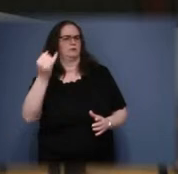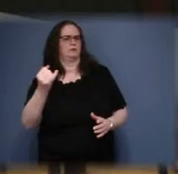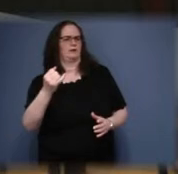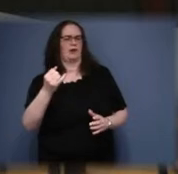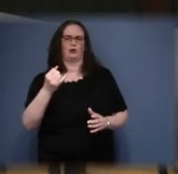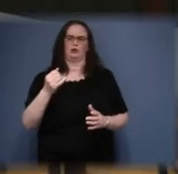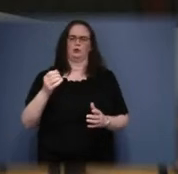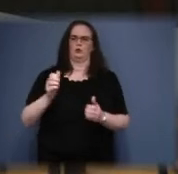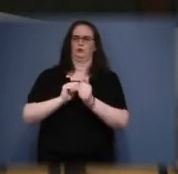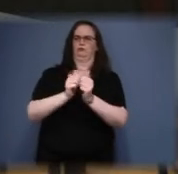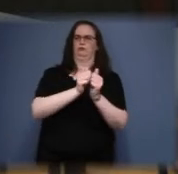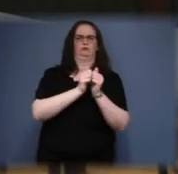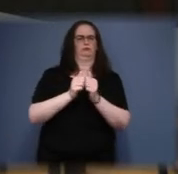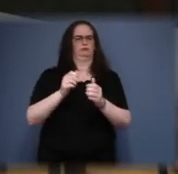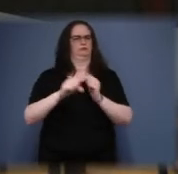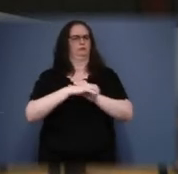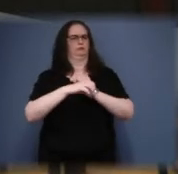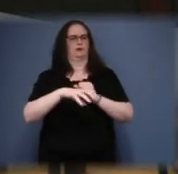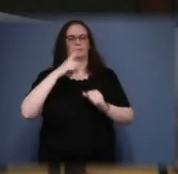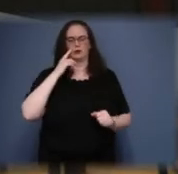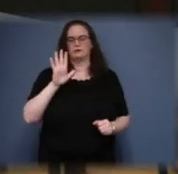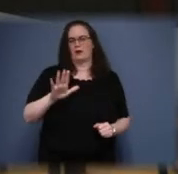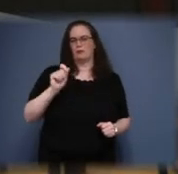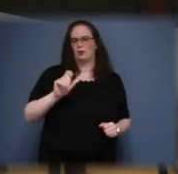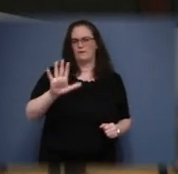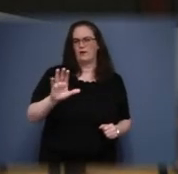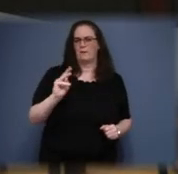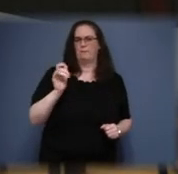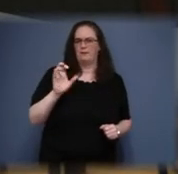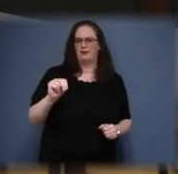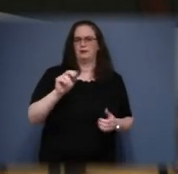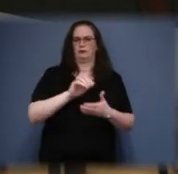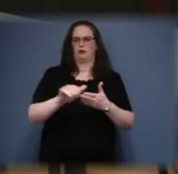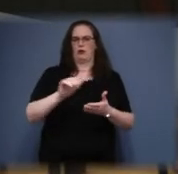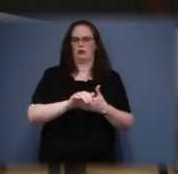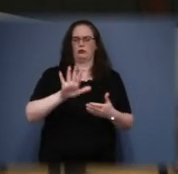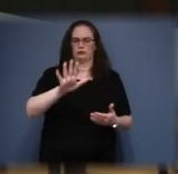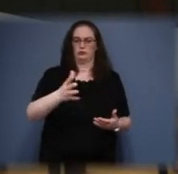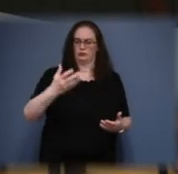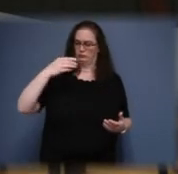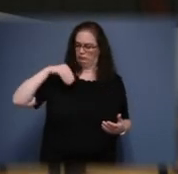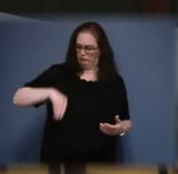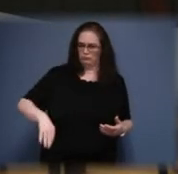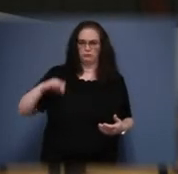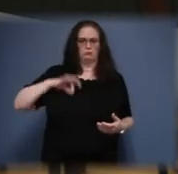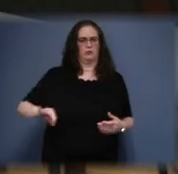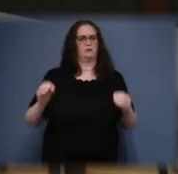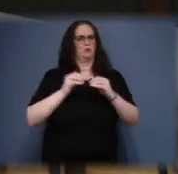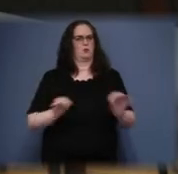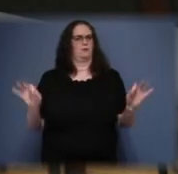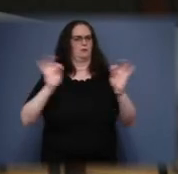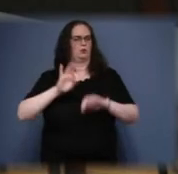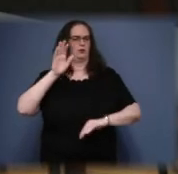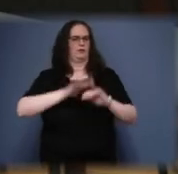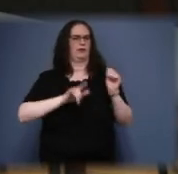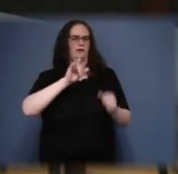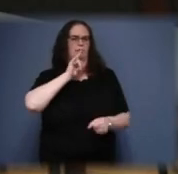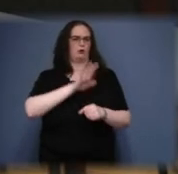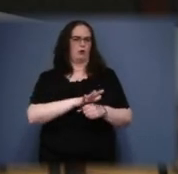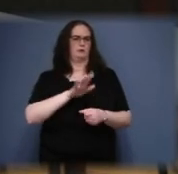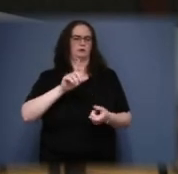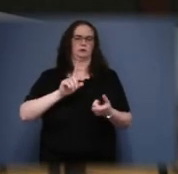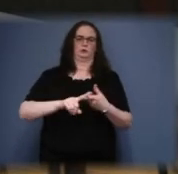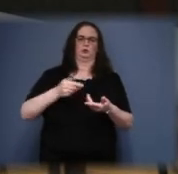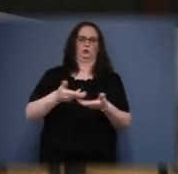campaigned on because $5.5 million in your pocket is more important than the promises you made as a community?